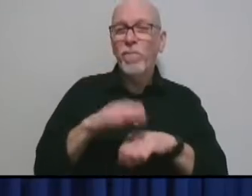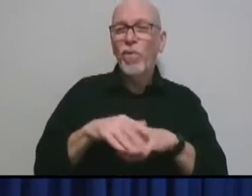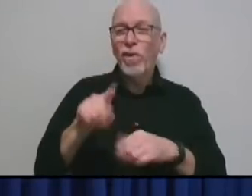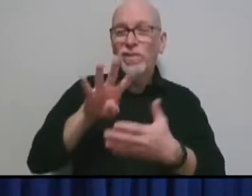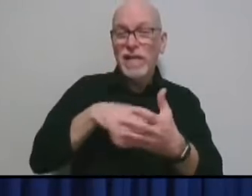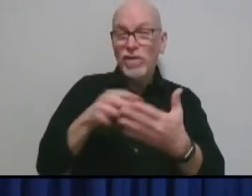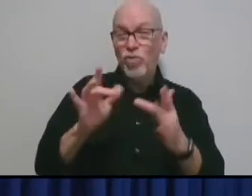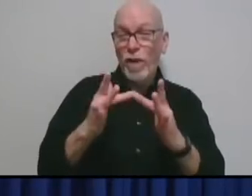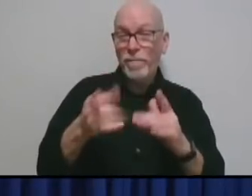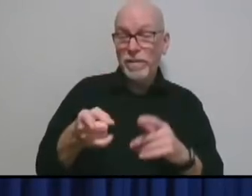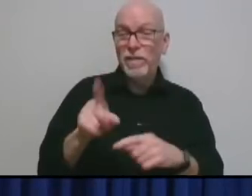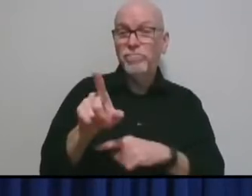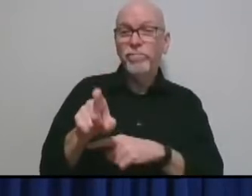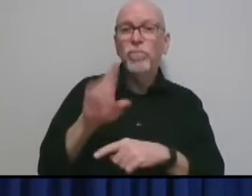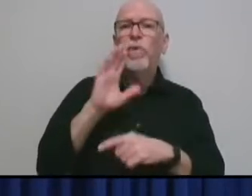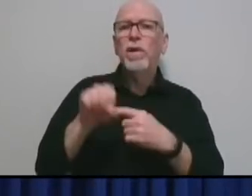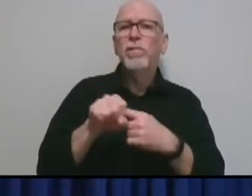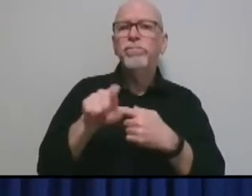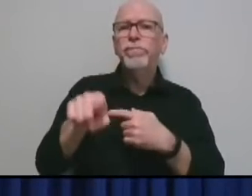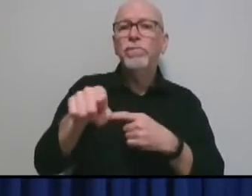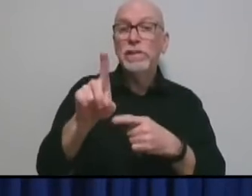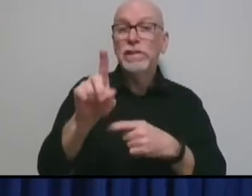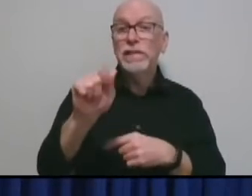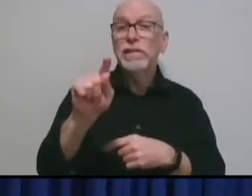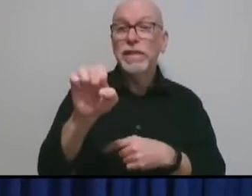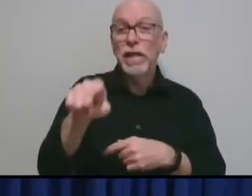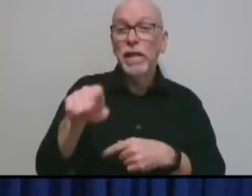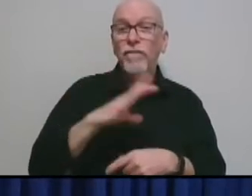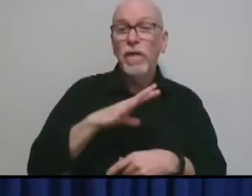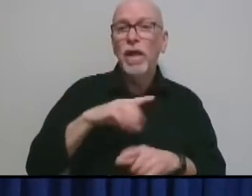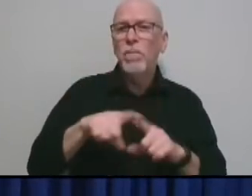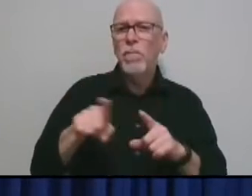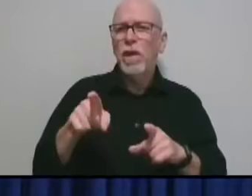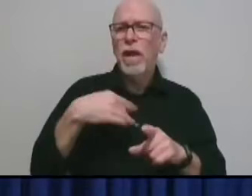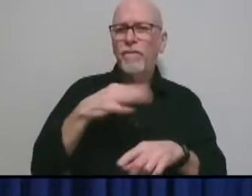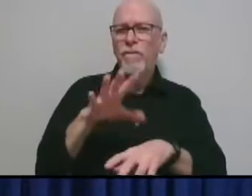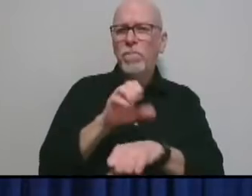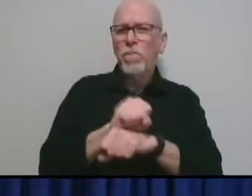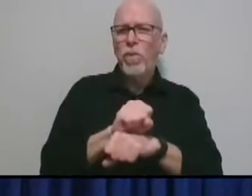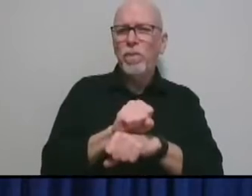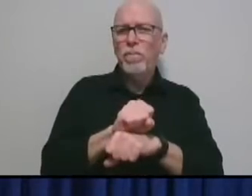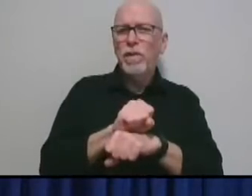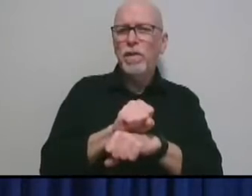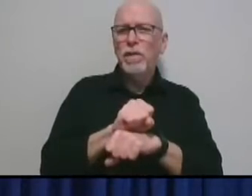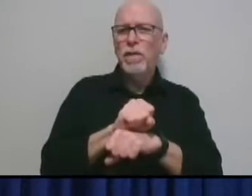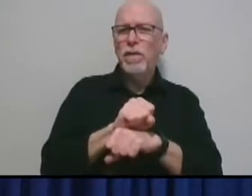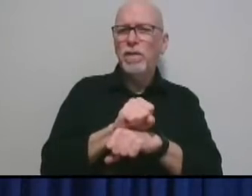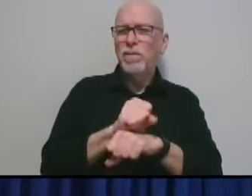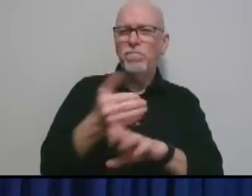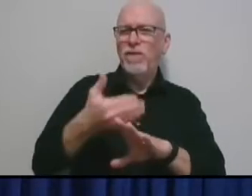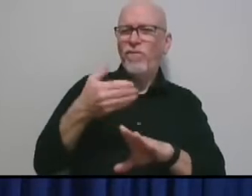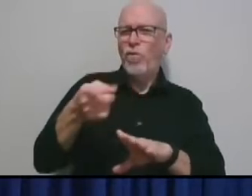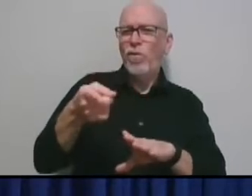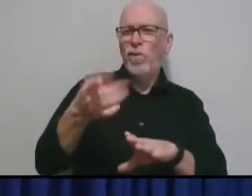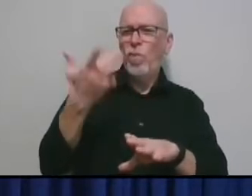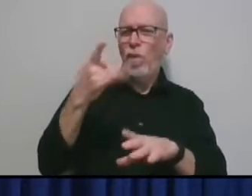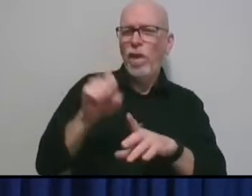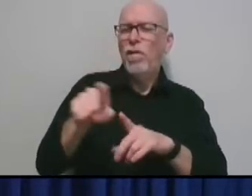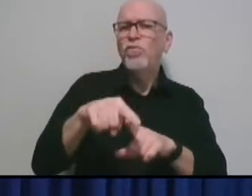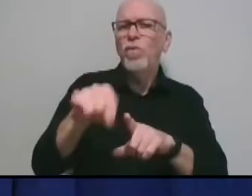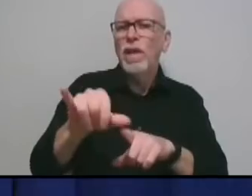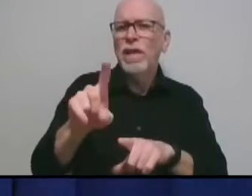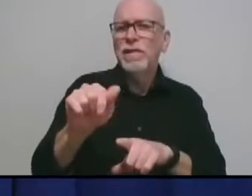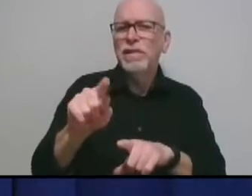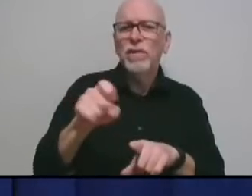scheduling website, it would take them to a date, but there would actually be appointments previous to the date it took them to. So I didn't know if you had